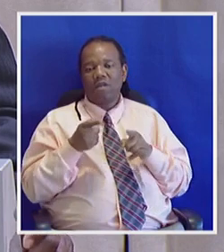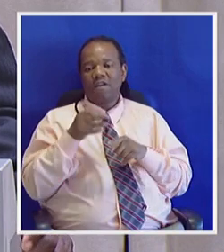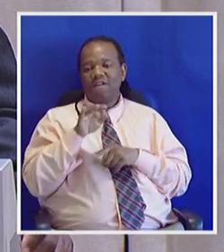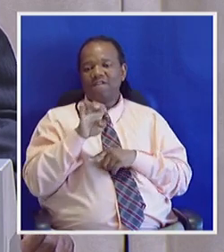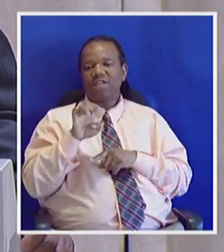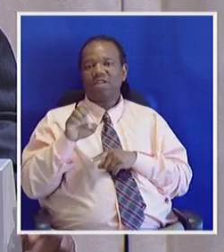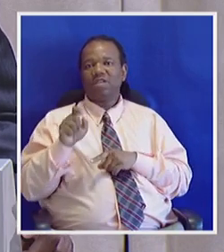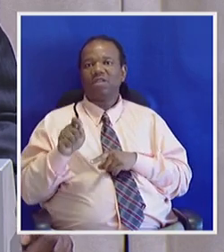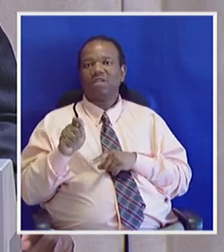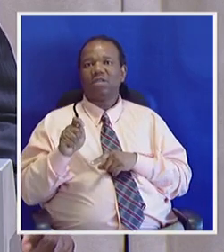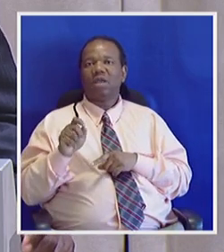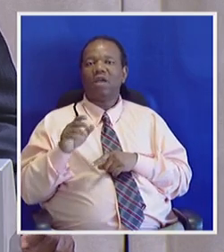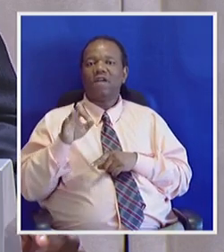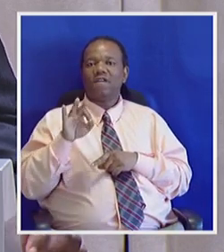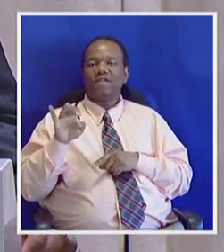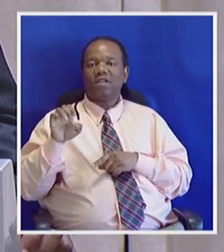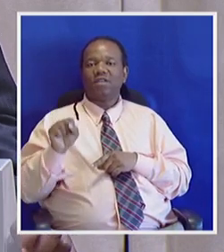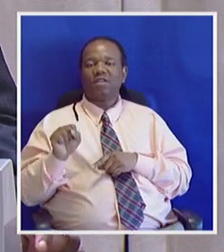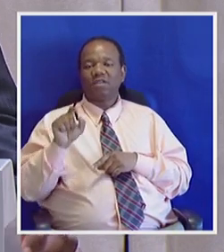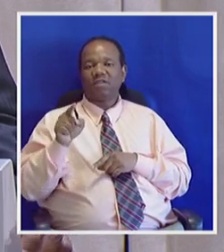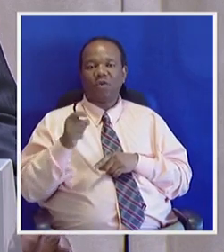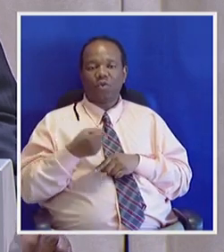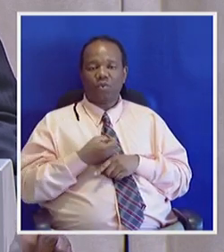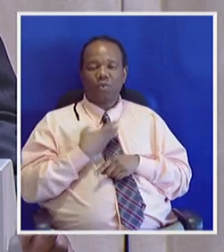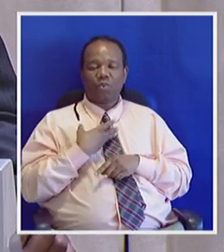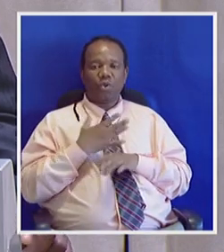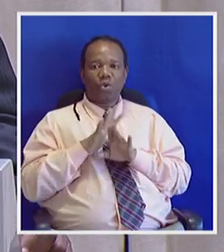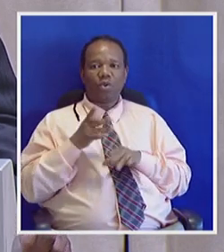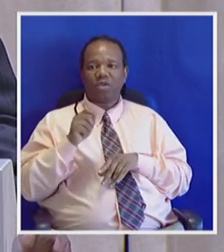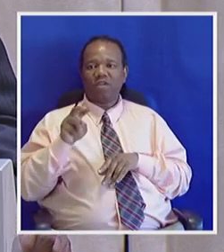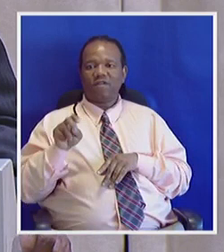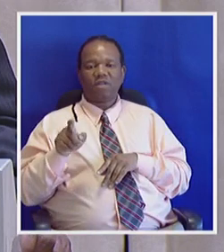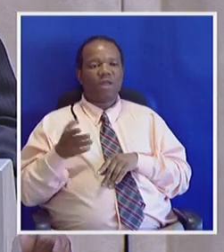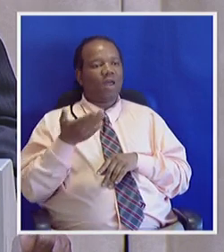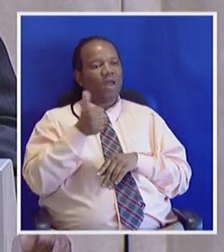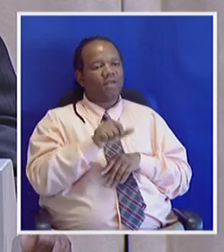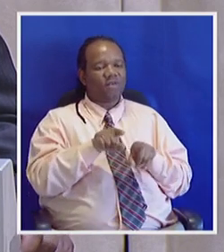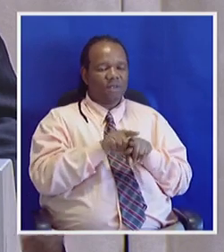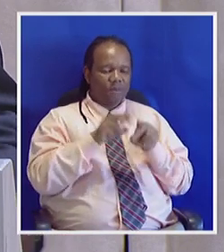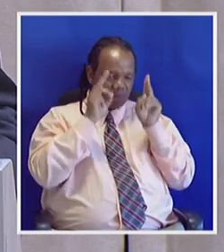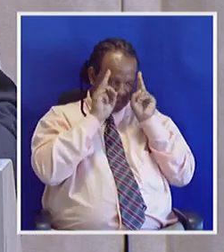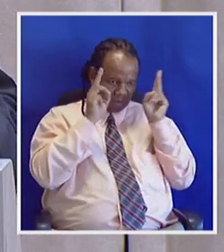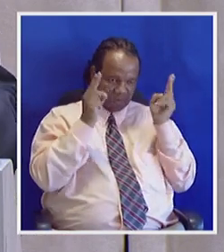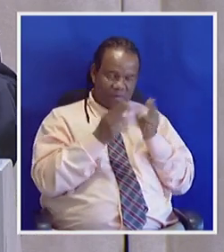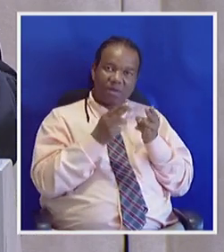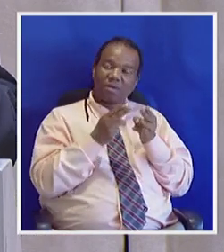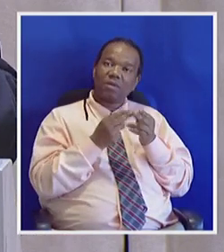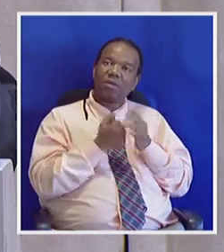people, not only in our TVET colleges, but also in our universities, has had